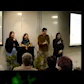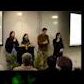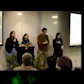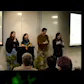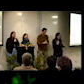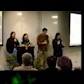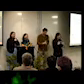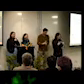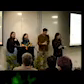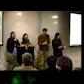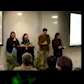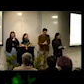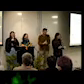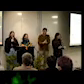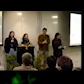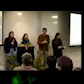answer that.